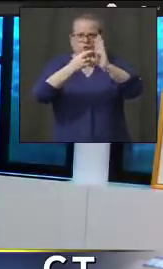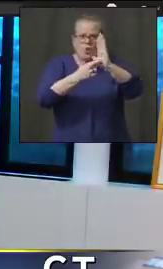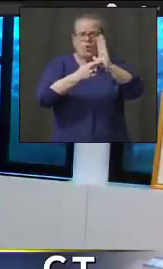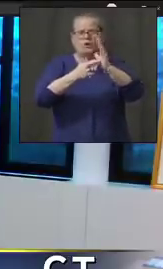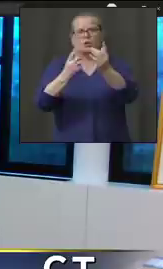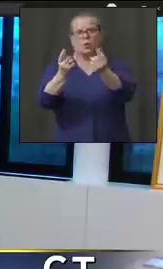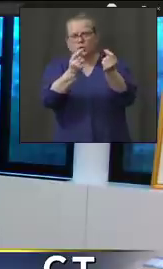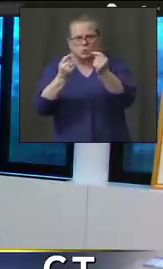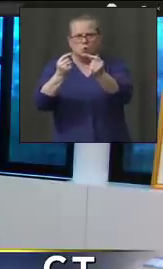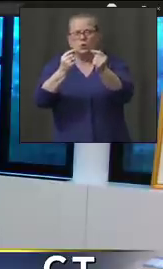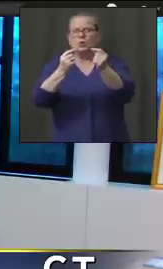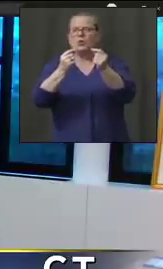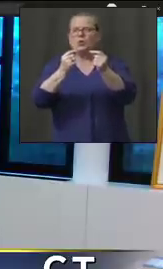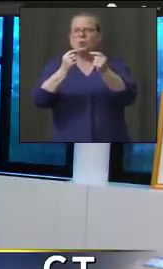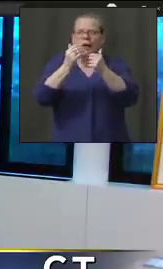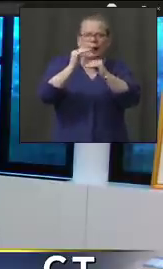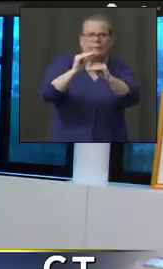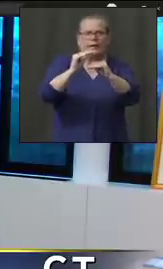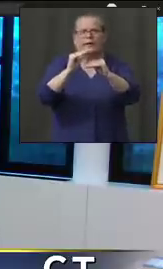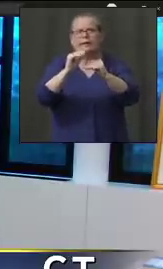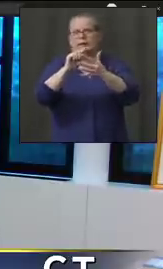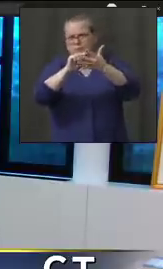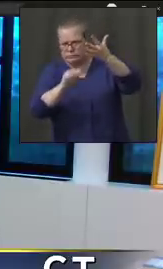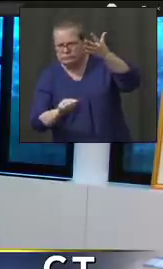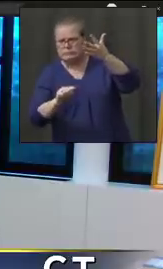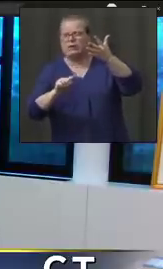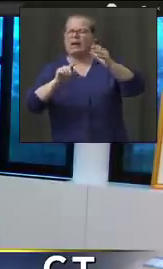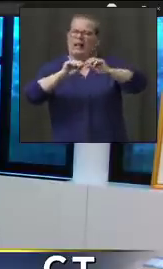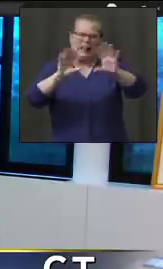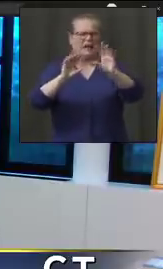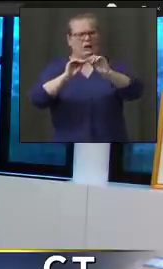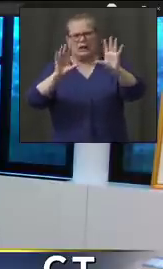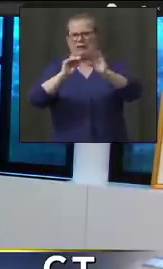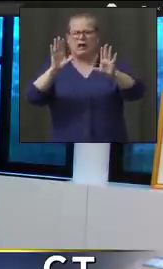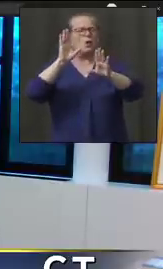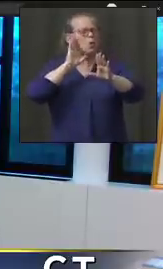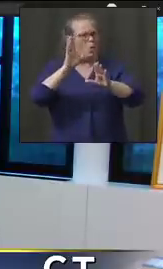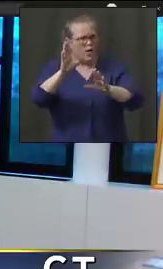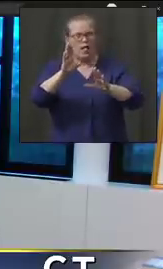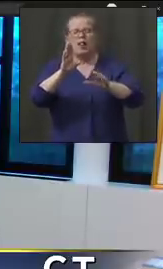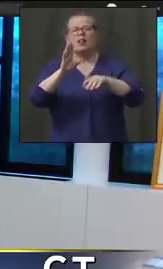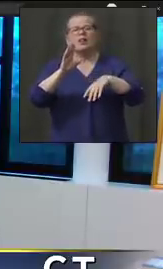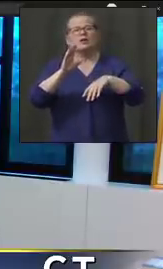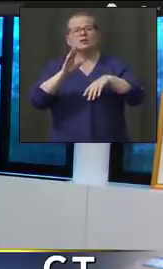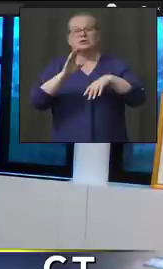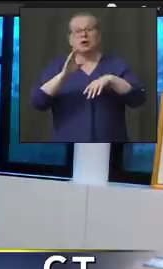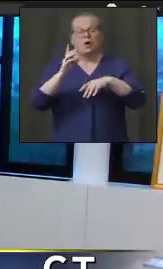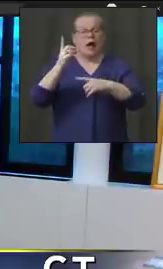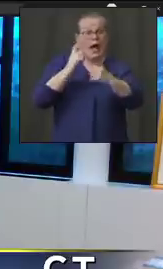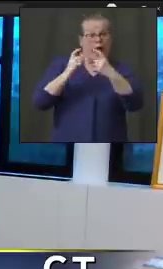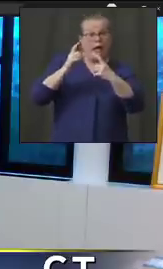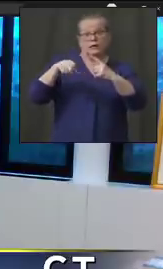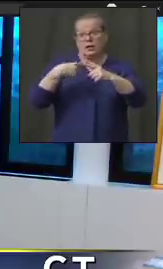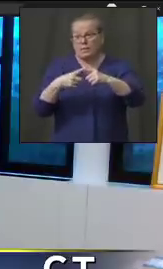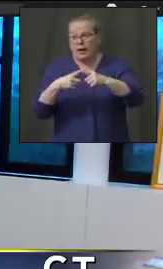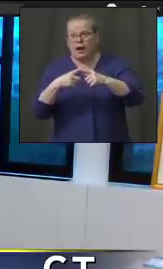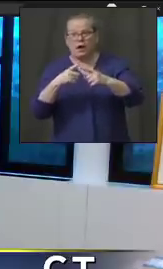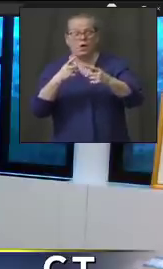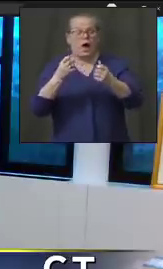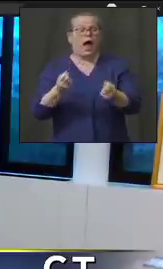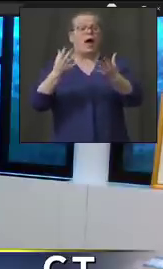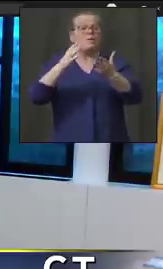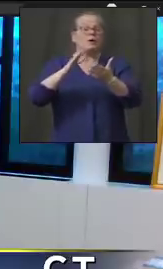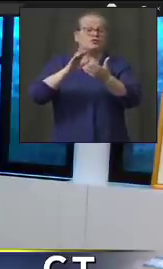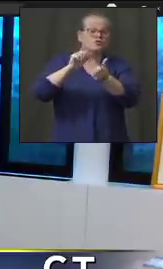incredible detail. And so all the questions you have regarding hygiene levels will show up in those